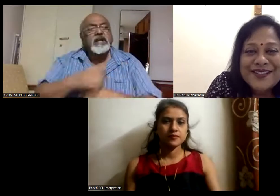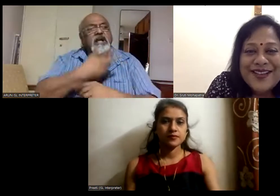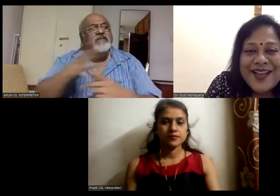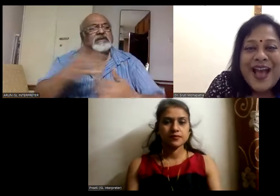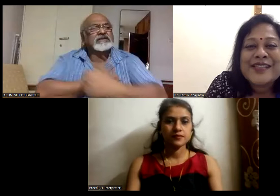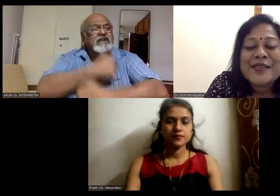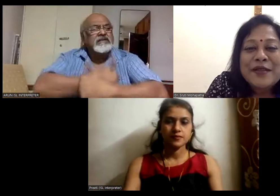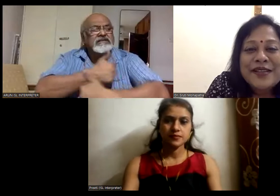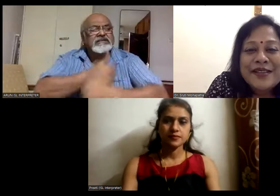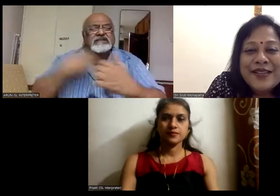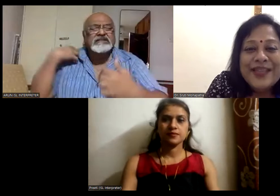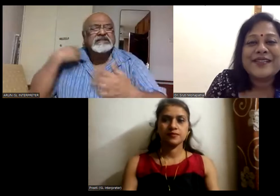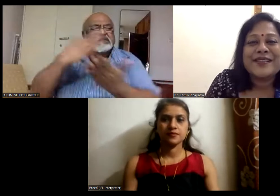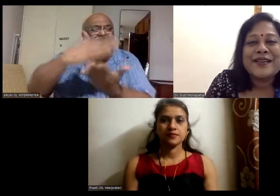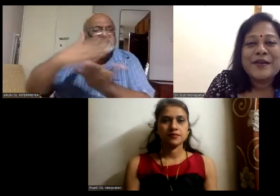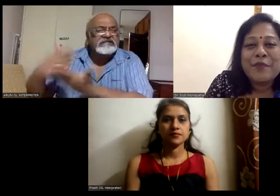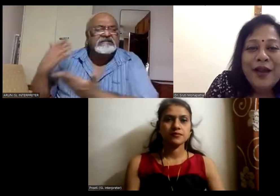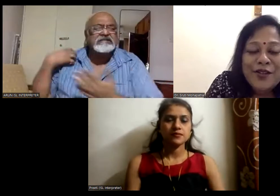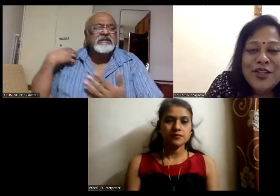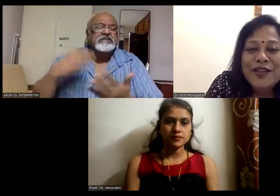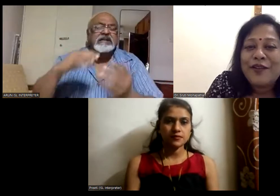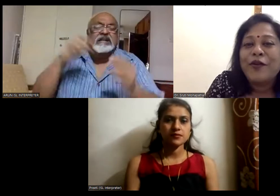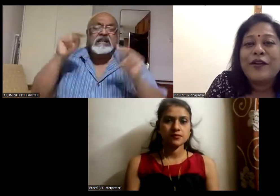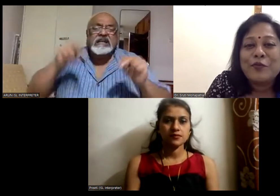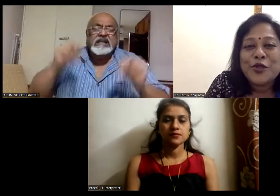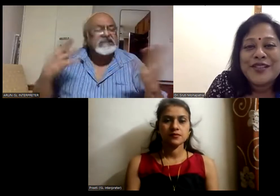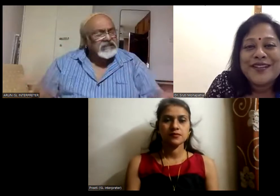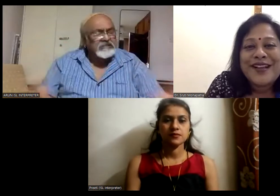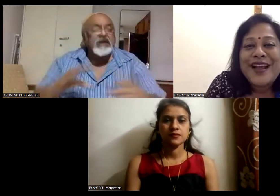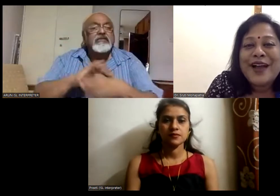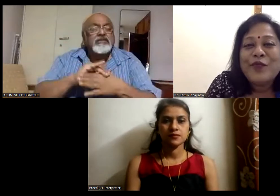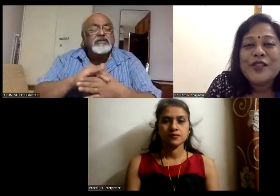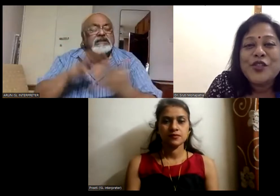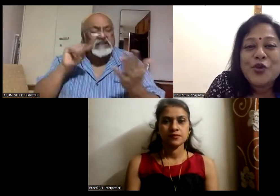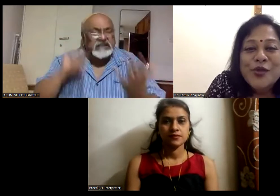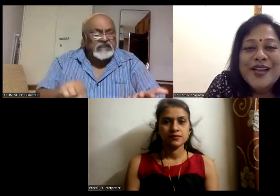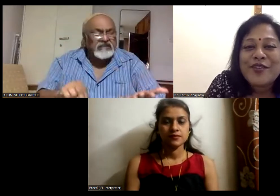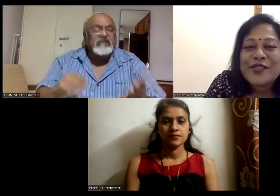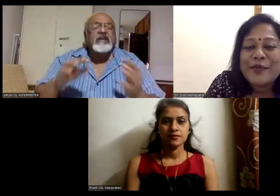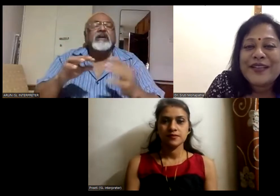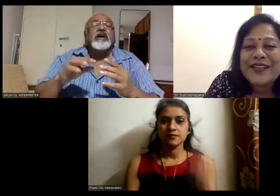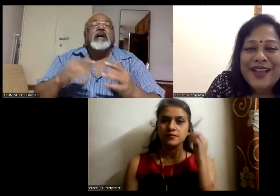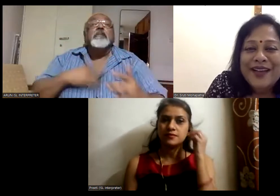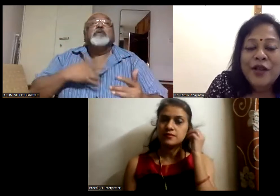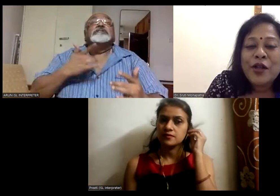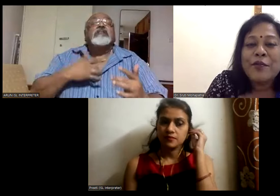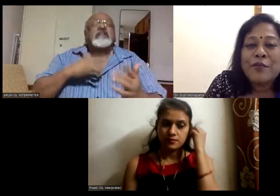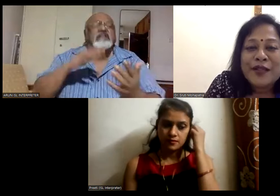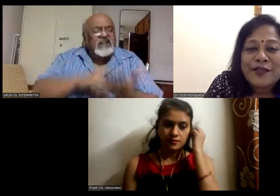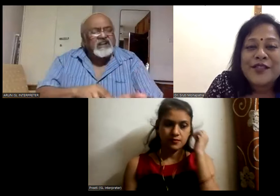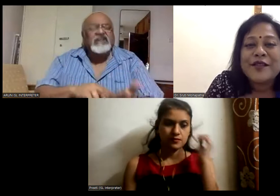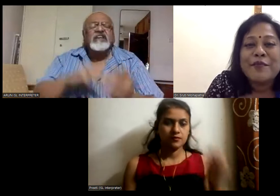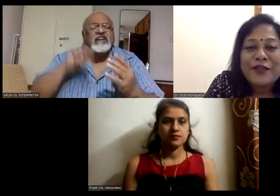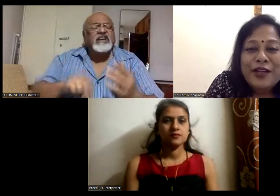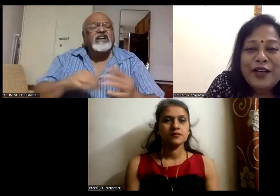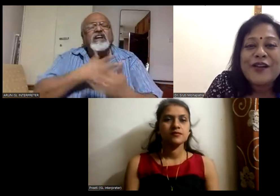challenges, has similar needs, biological or emotional. And once you start respecting that, the